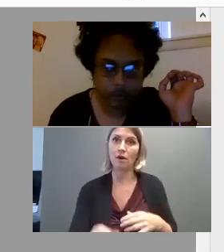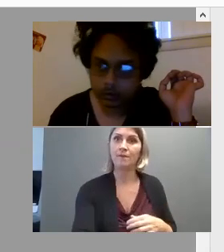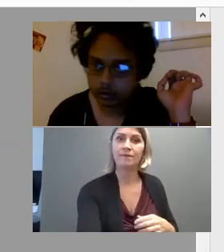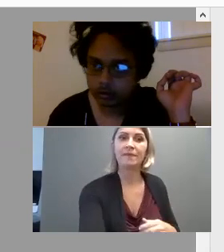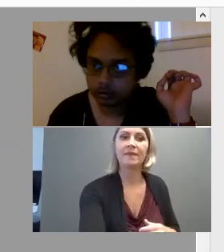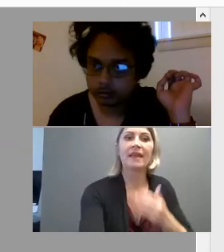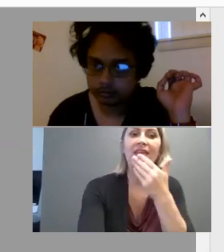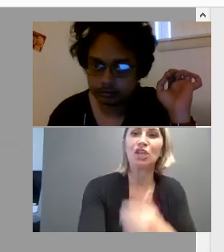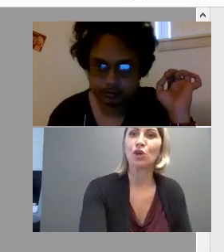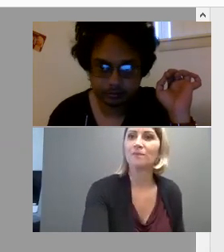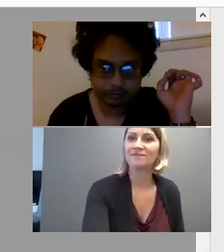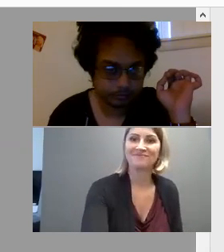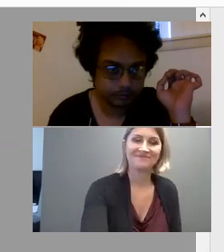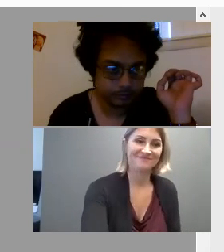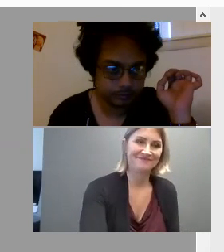Laura.